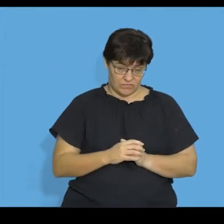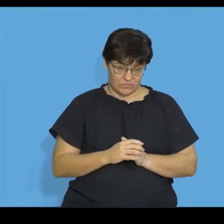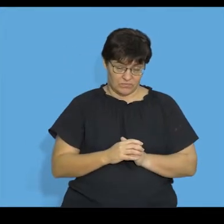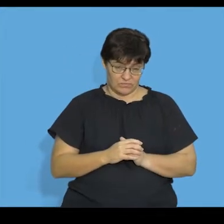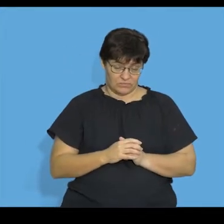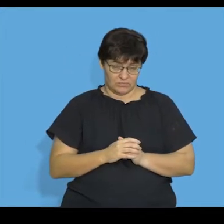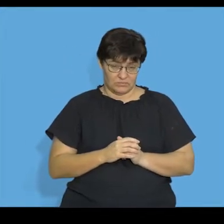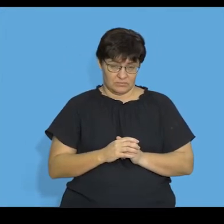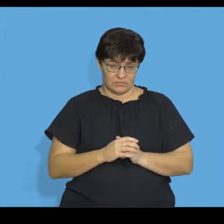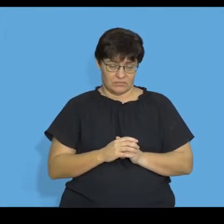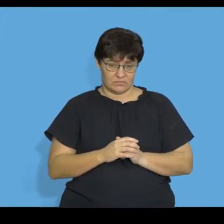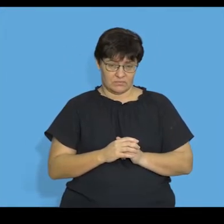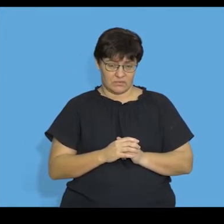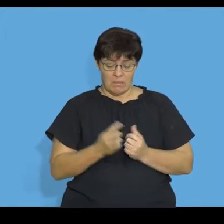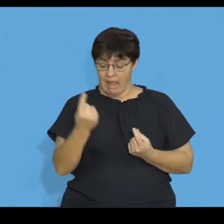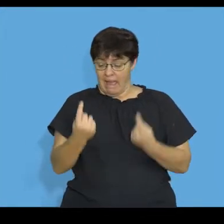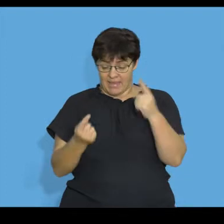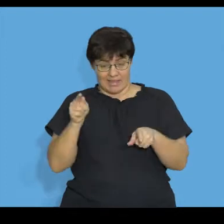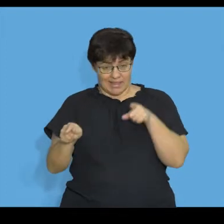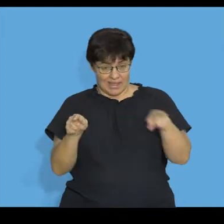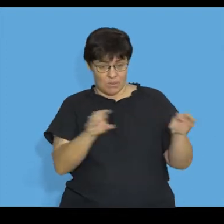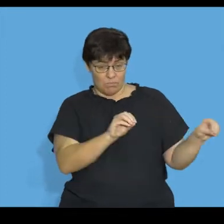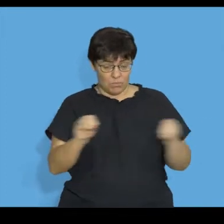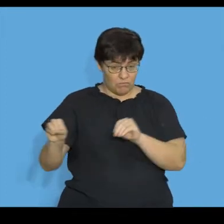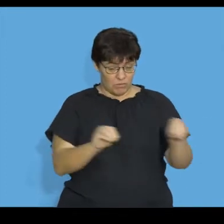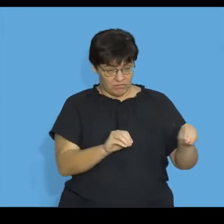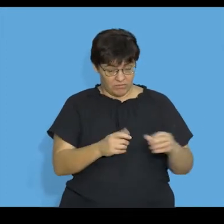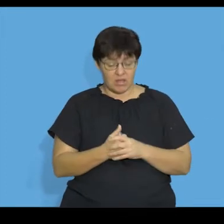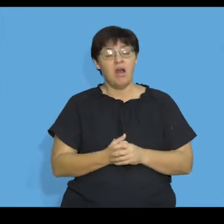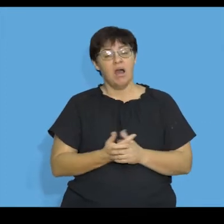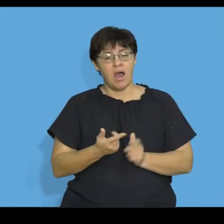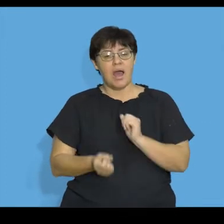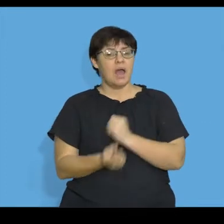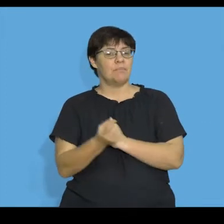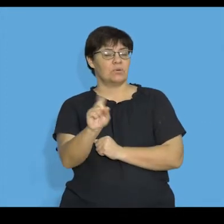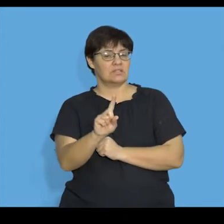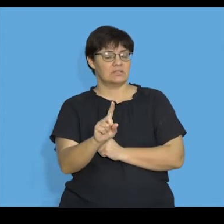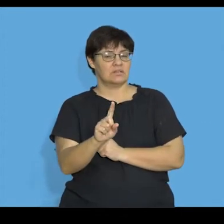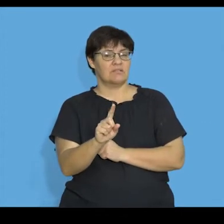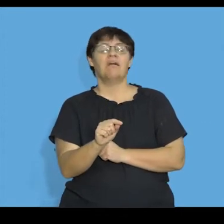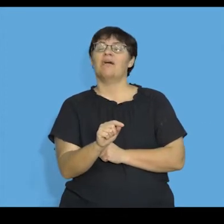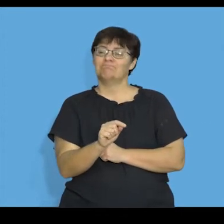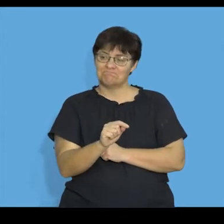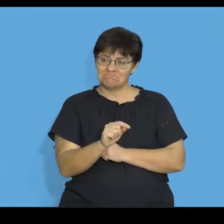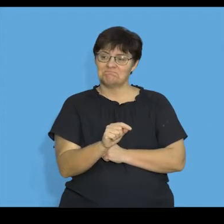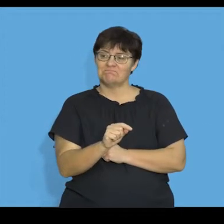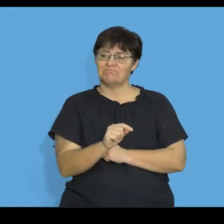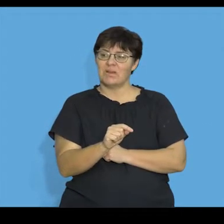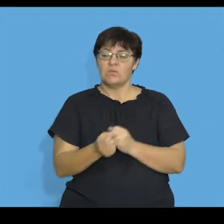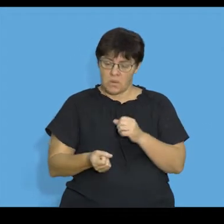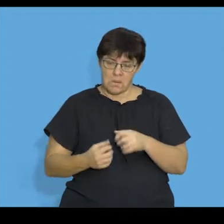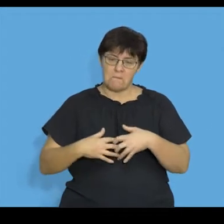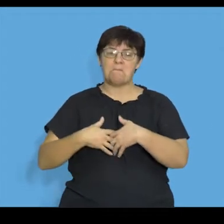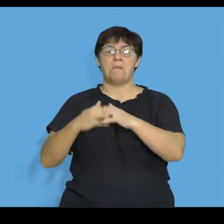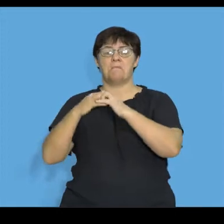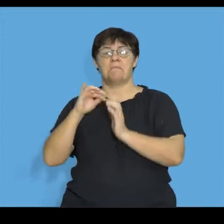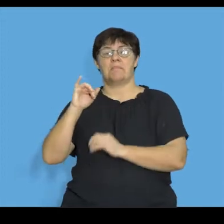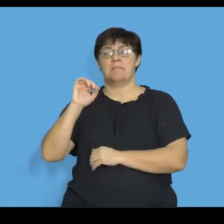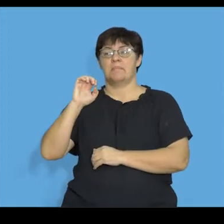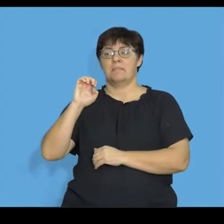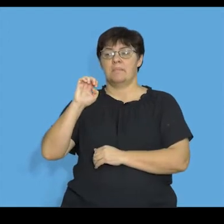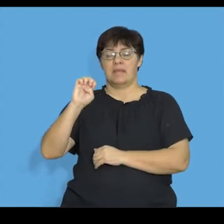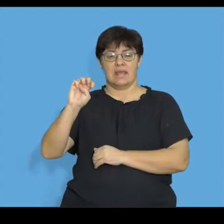If you move either of these, then guess what happens? You induce an EMF. If the